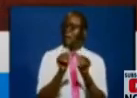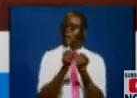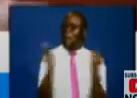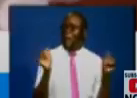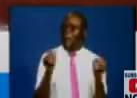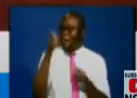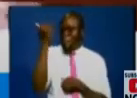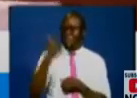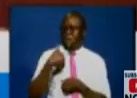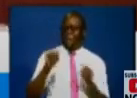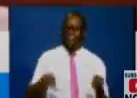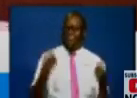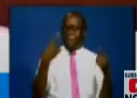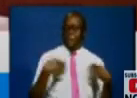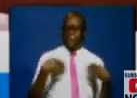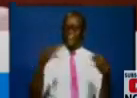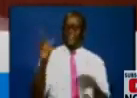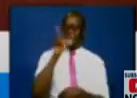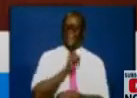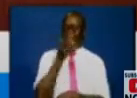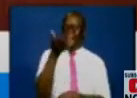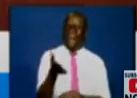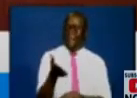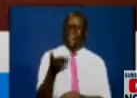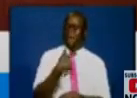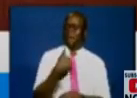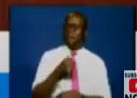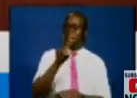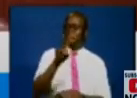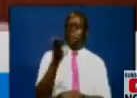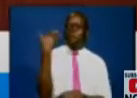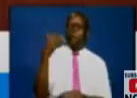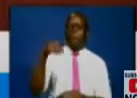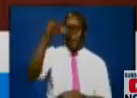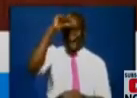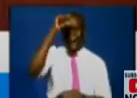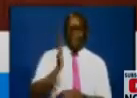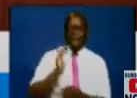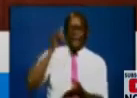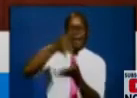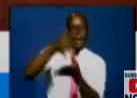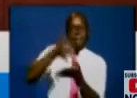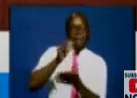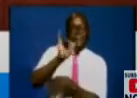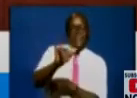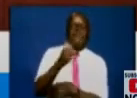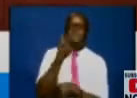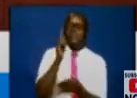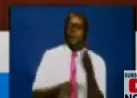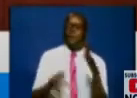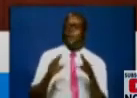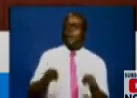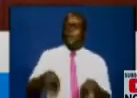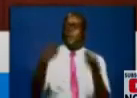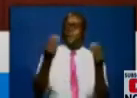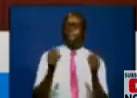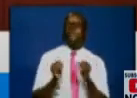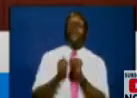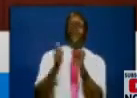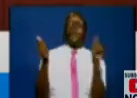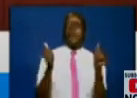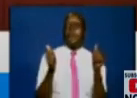already a conflict of interest there to have 2 former governors sitting and saying they are going to give fair hearing.